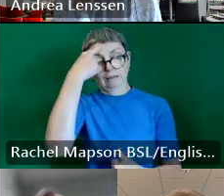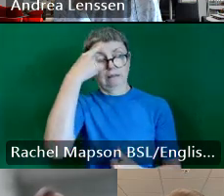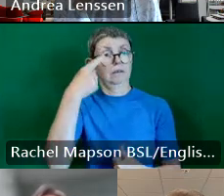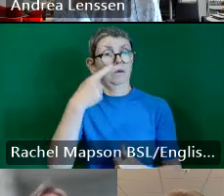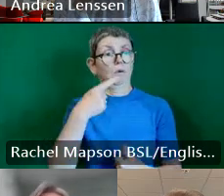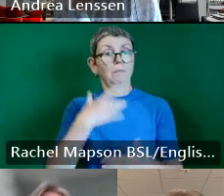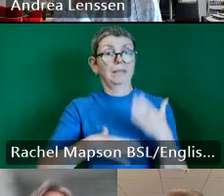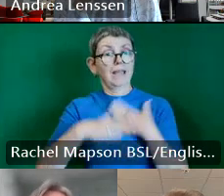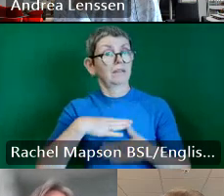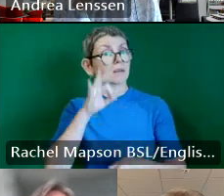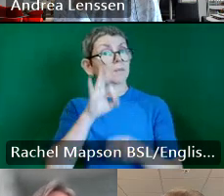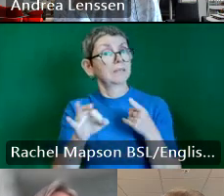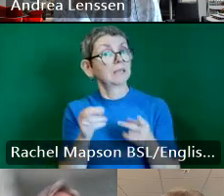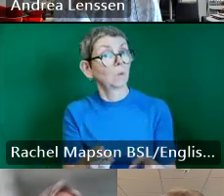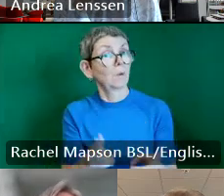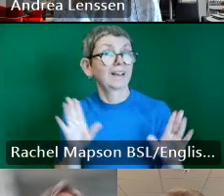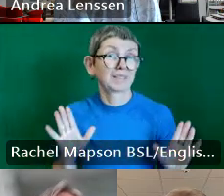okay?